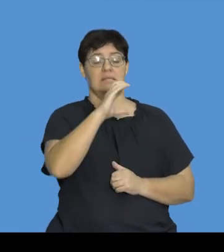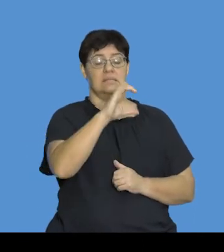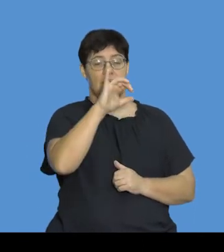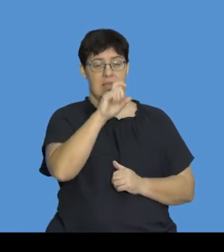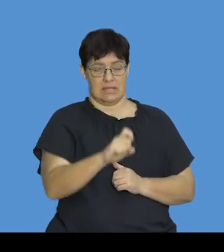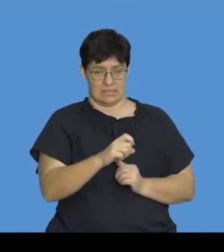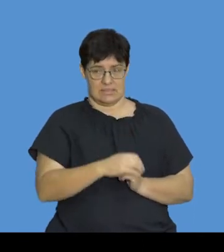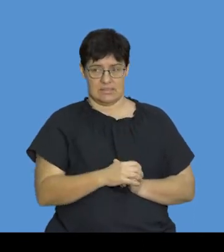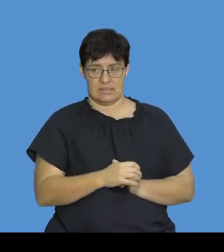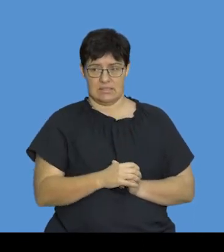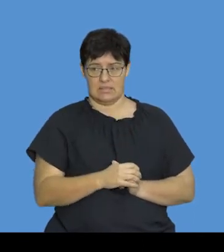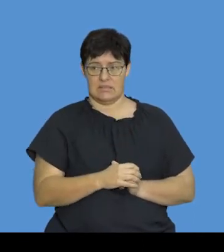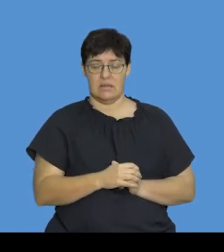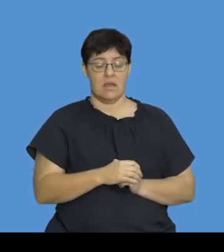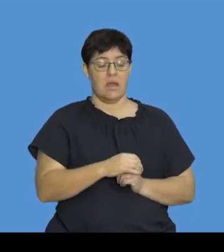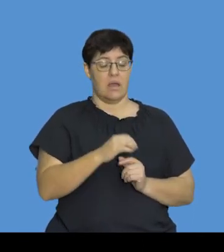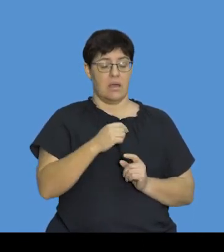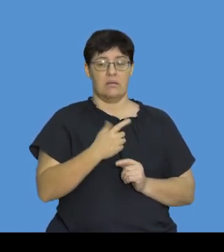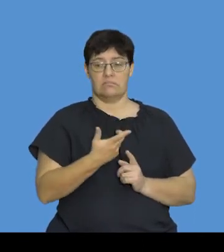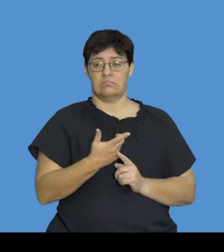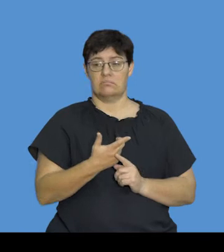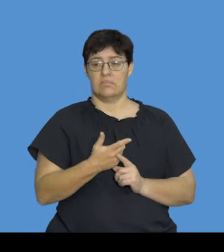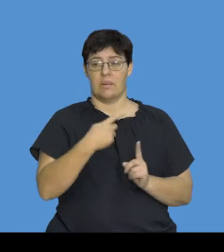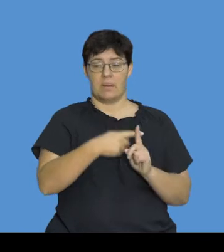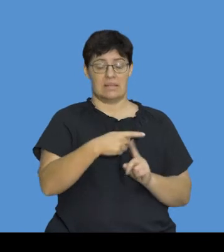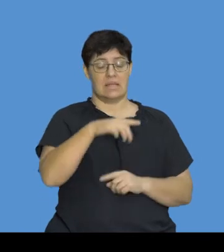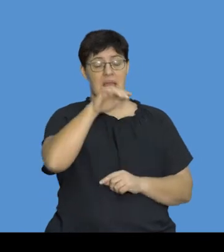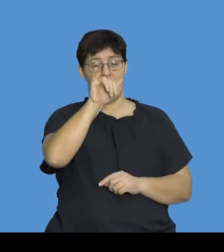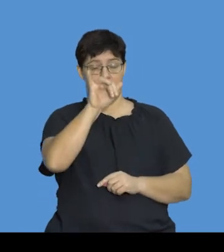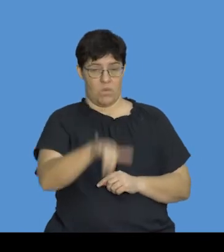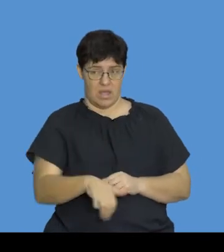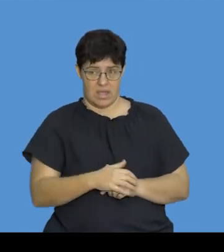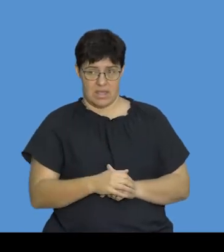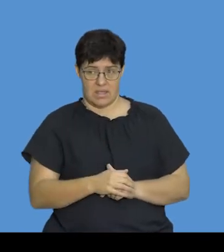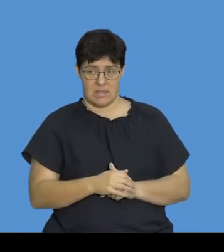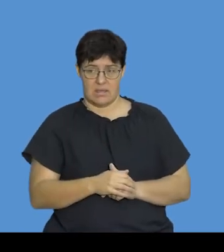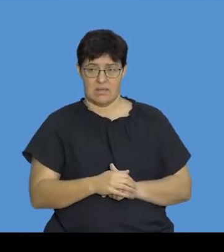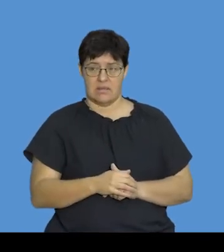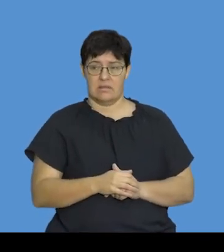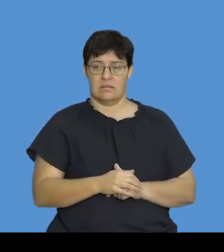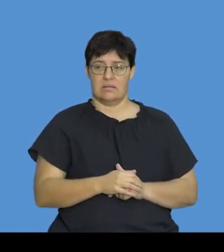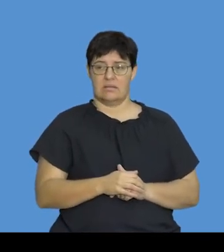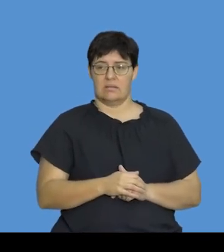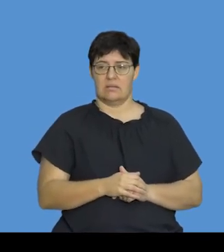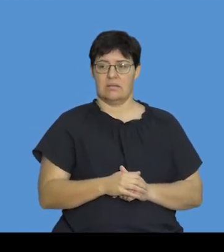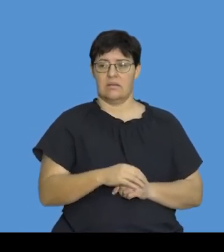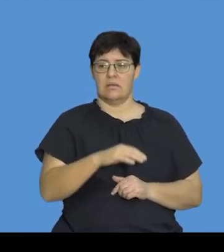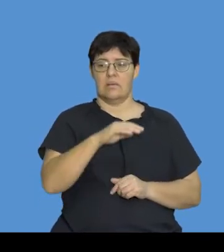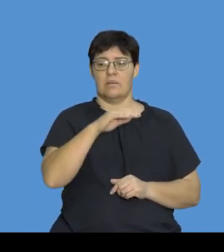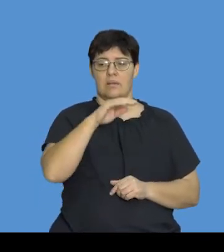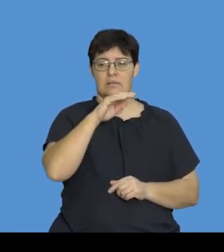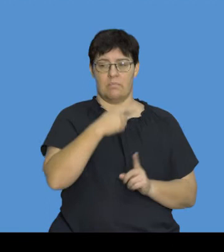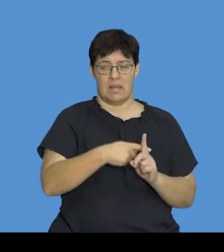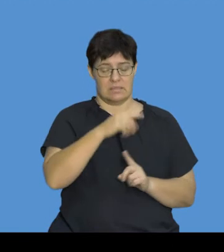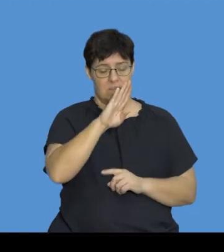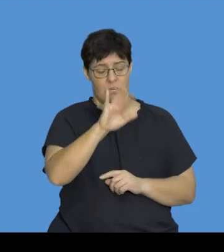cx. And then y by a is ay, and then y by b